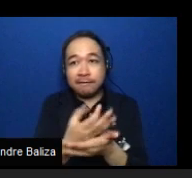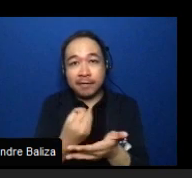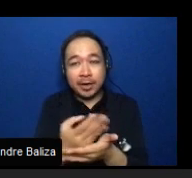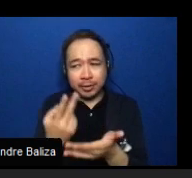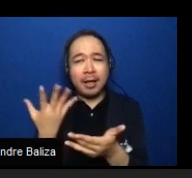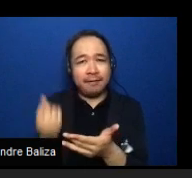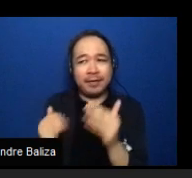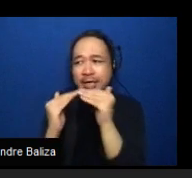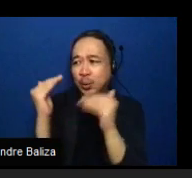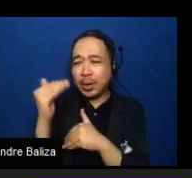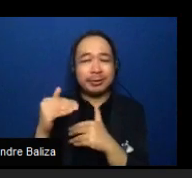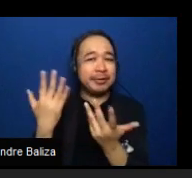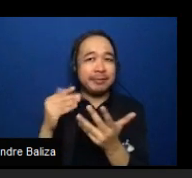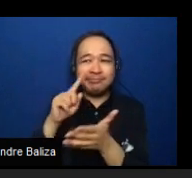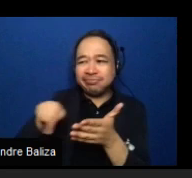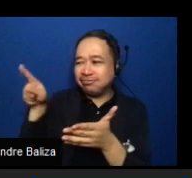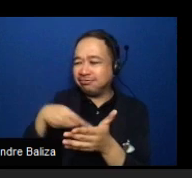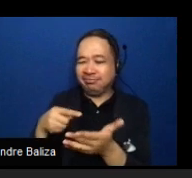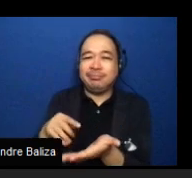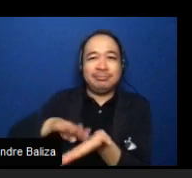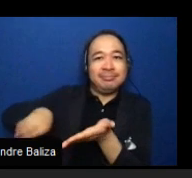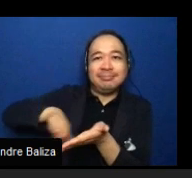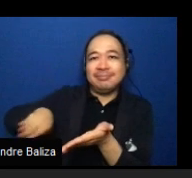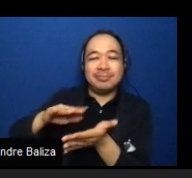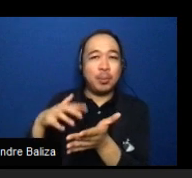communities and expose the intersections of different